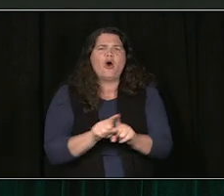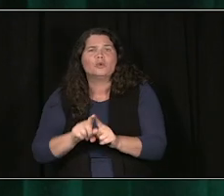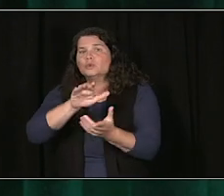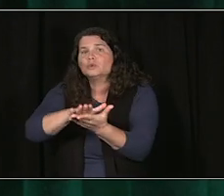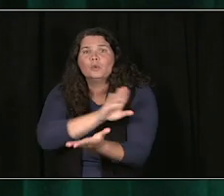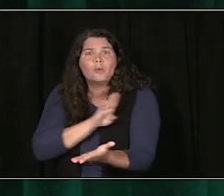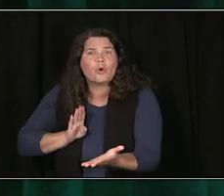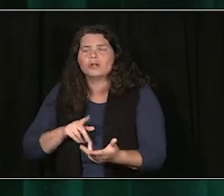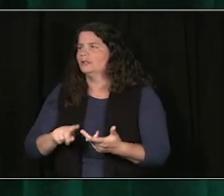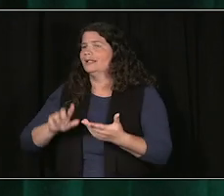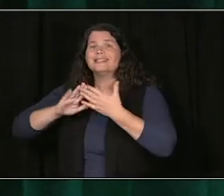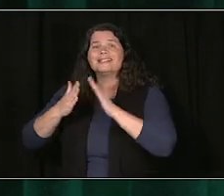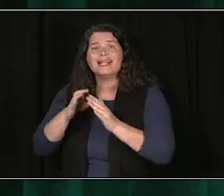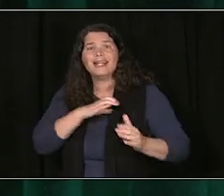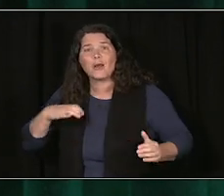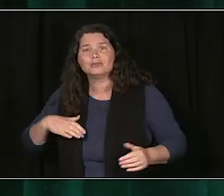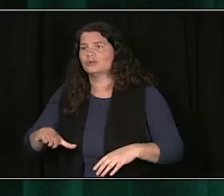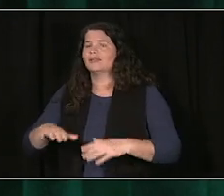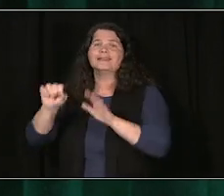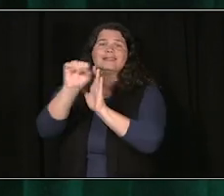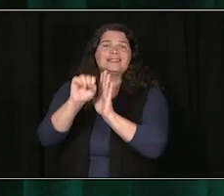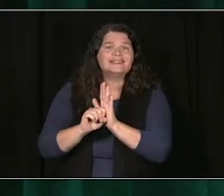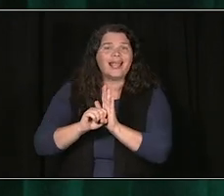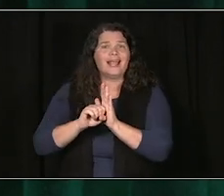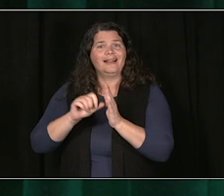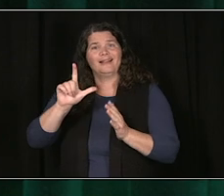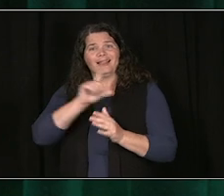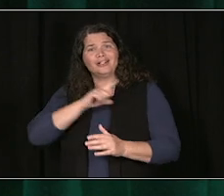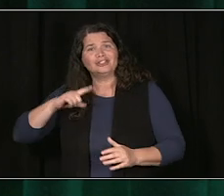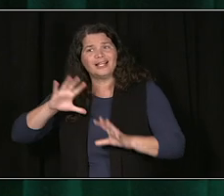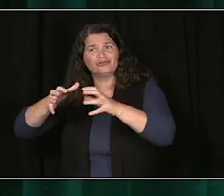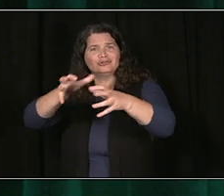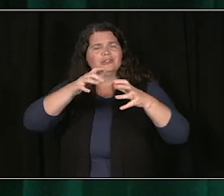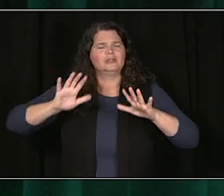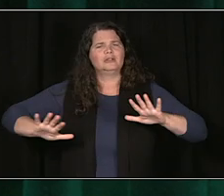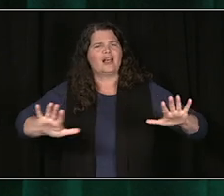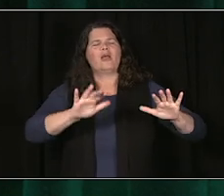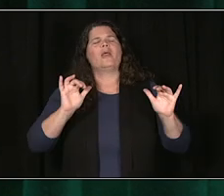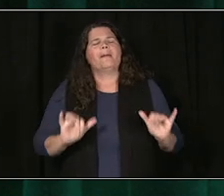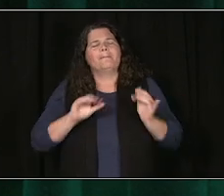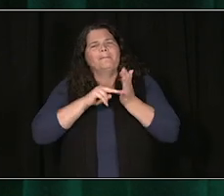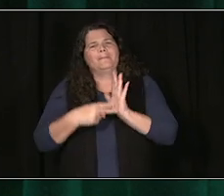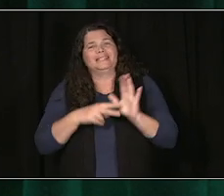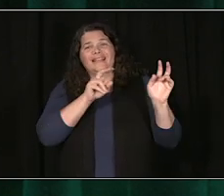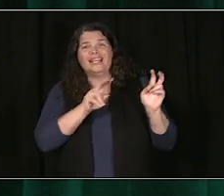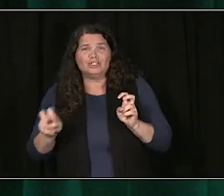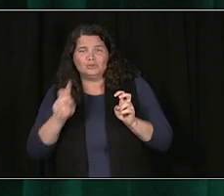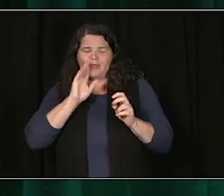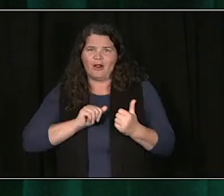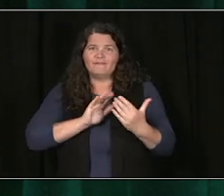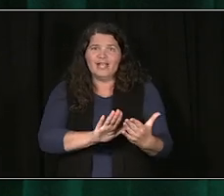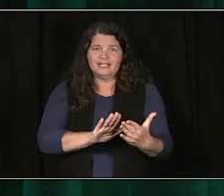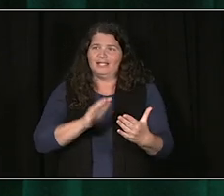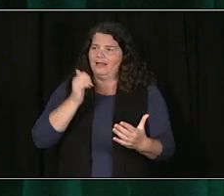state legislatures, brings the issues that are important to everyday Americans and that negotiation and that